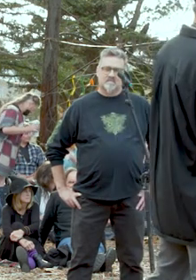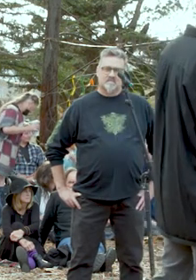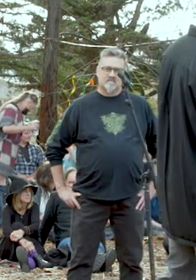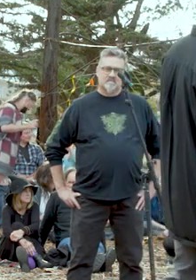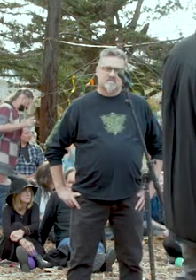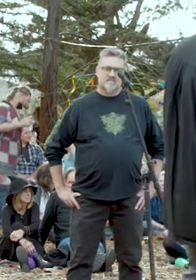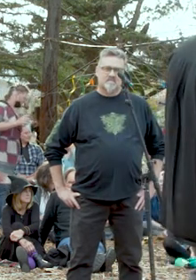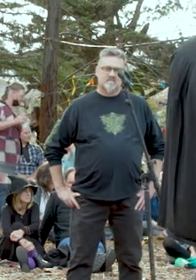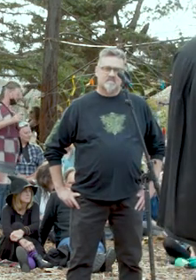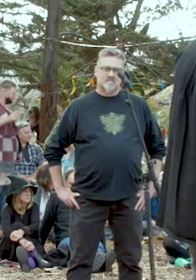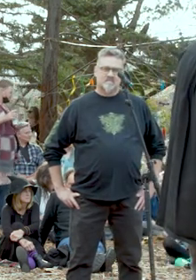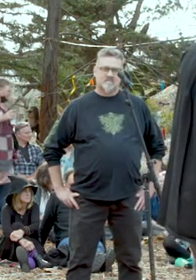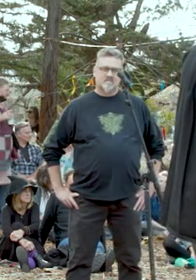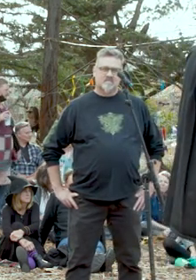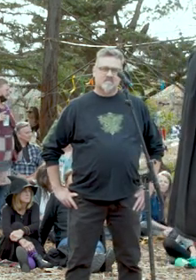Judy Gordon,